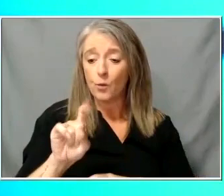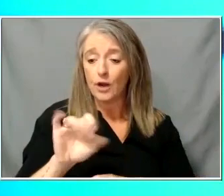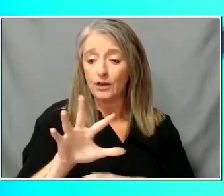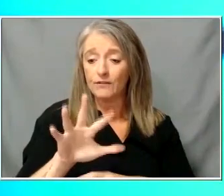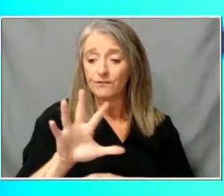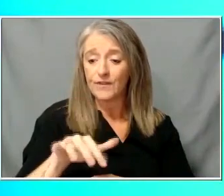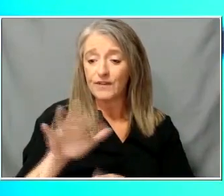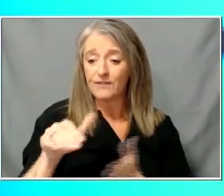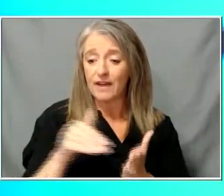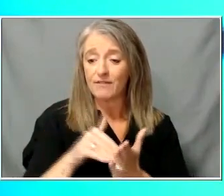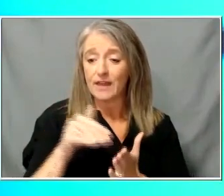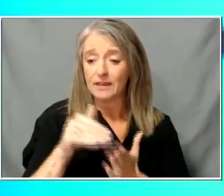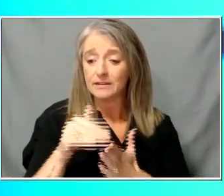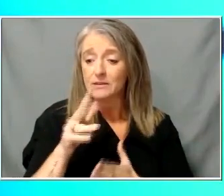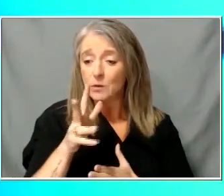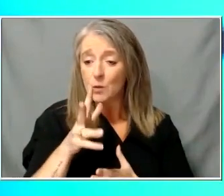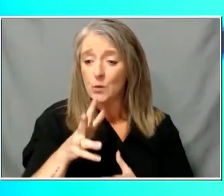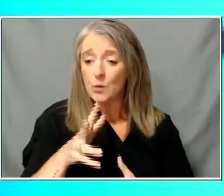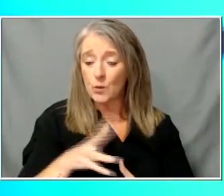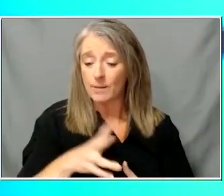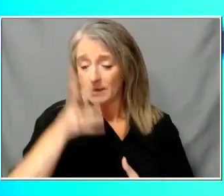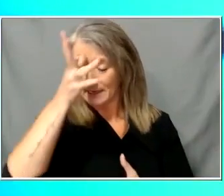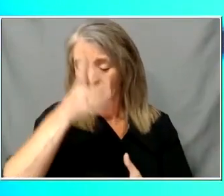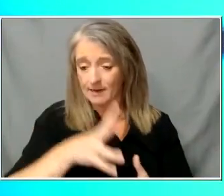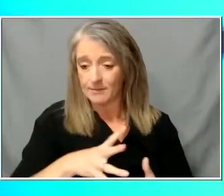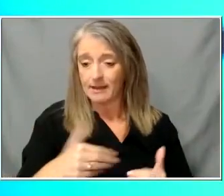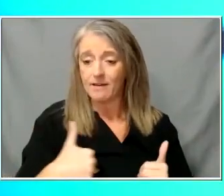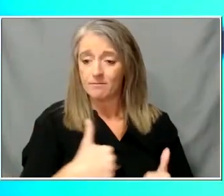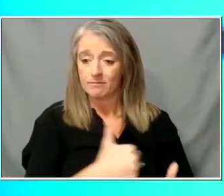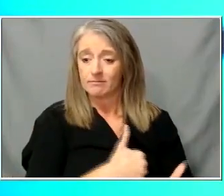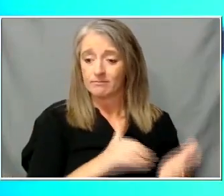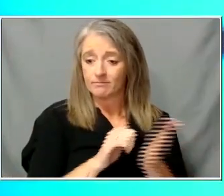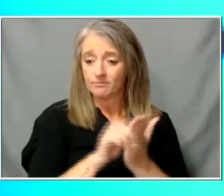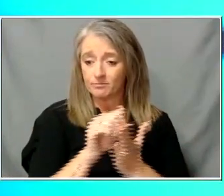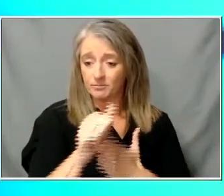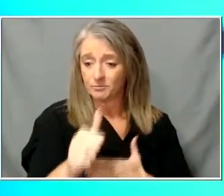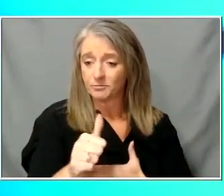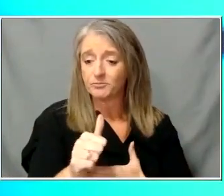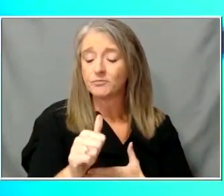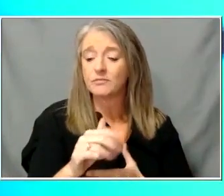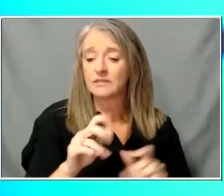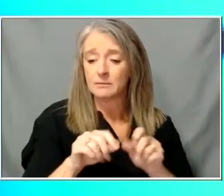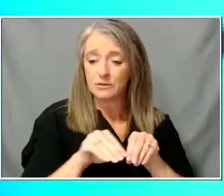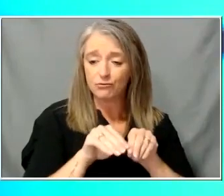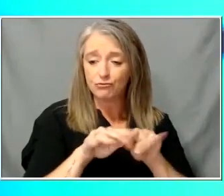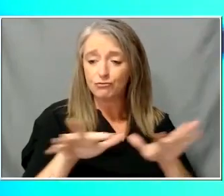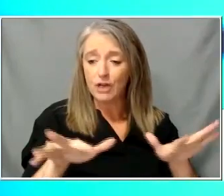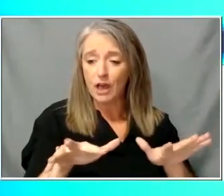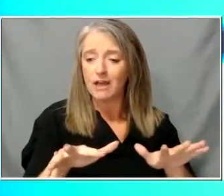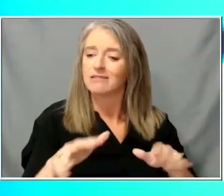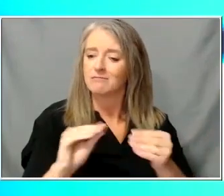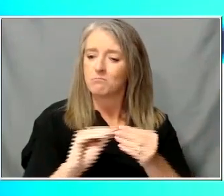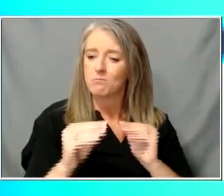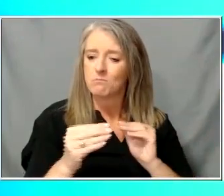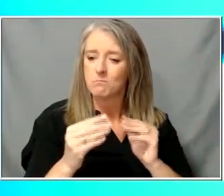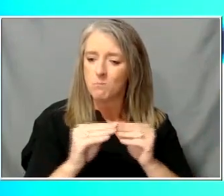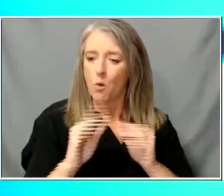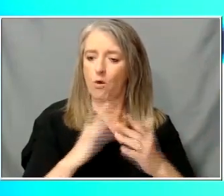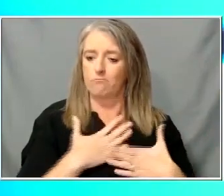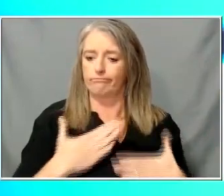155,000 women and men currently live with metastatic breast cancer, meaning that it has spread to other parts of the body. While